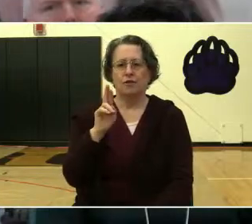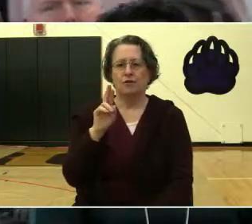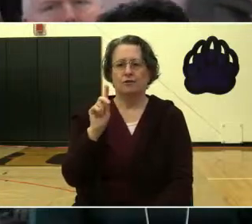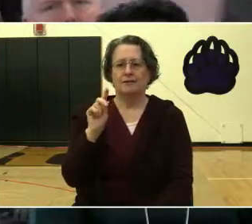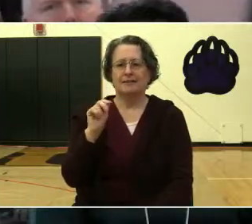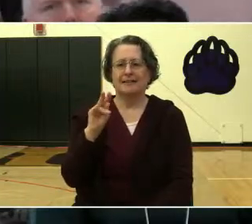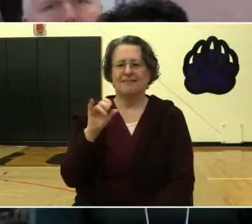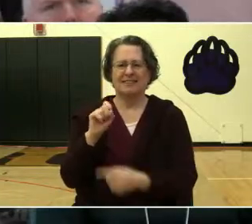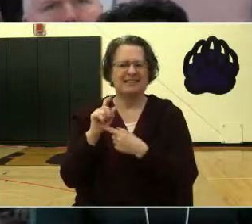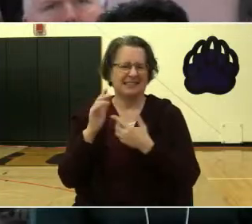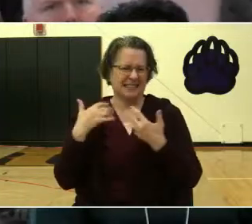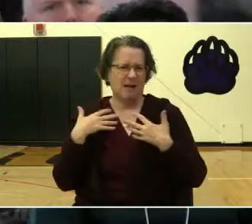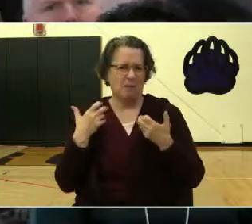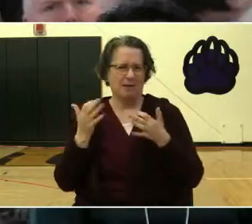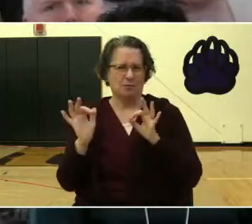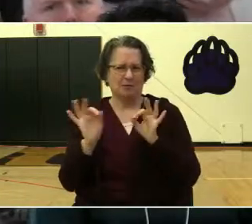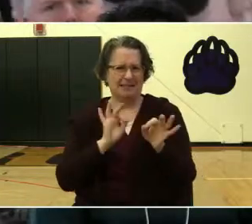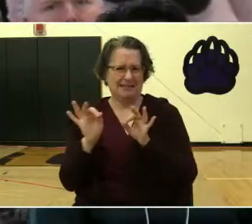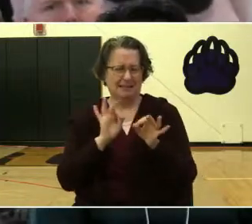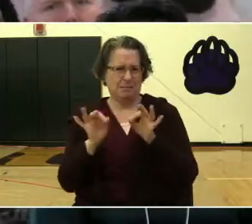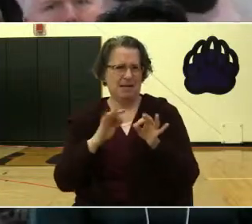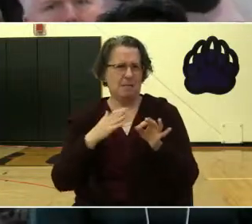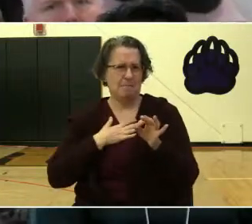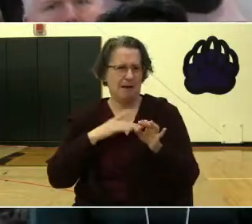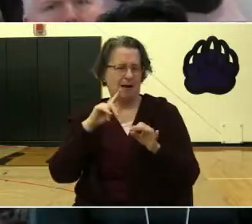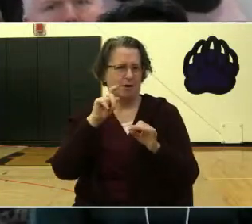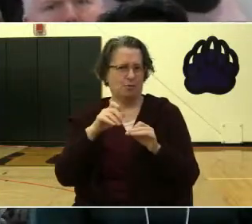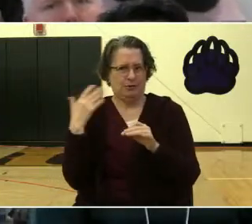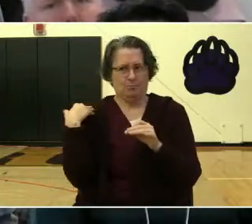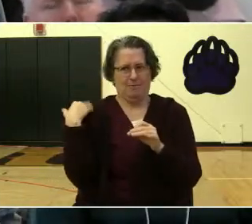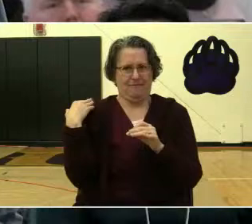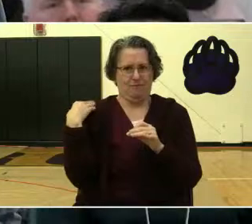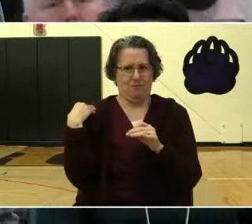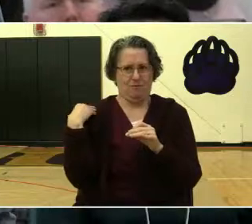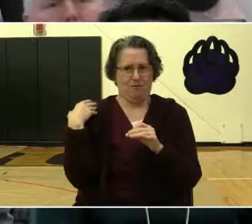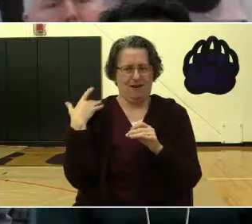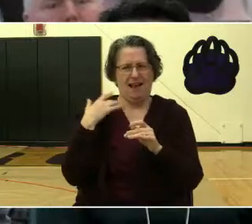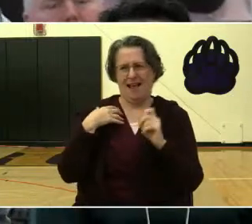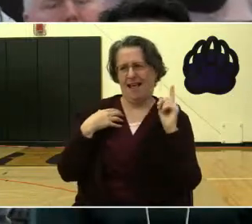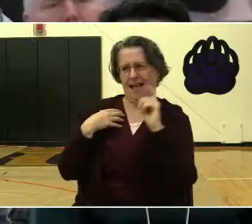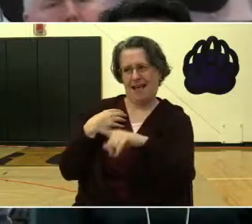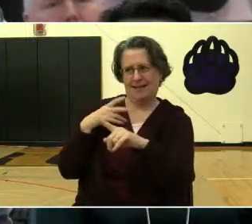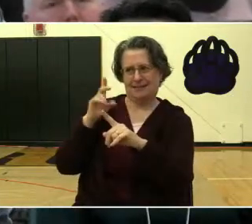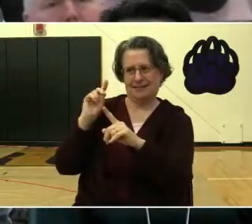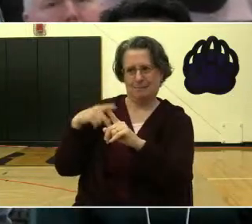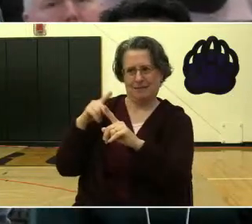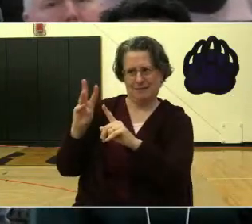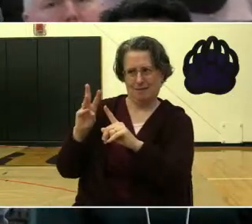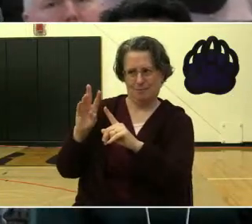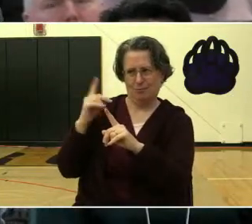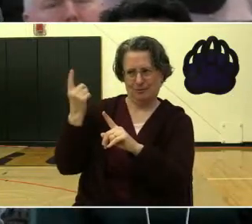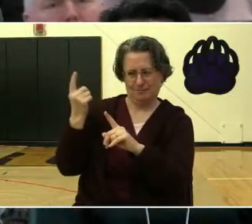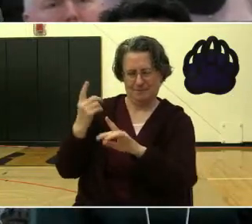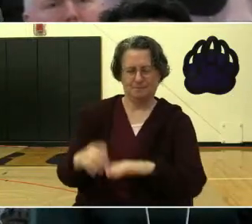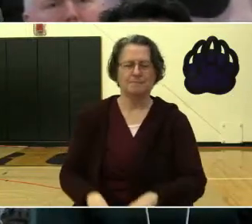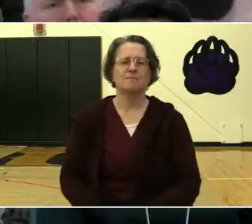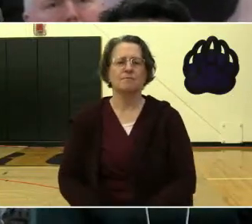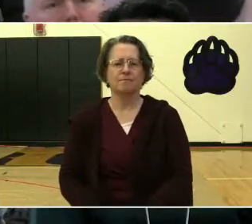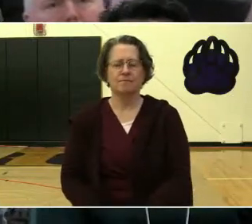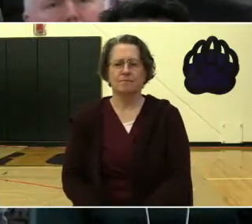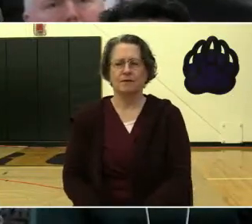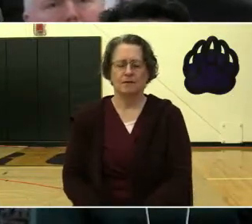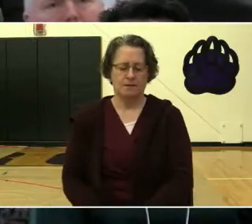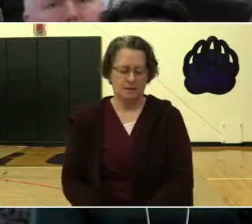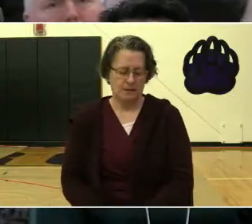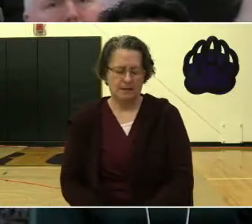in my with my my previous interrogation of um DPW um I